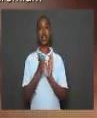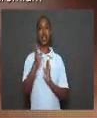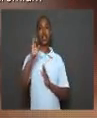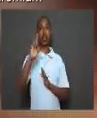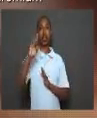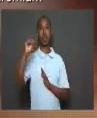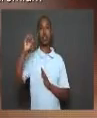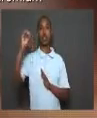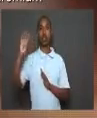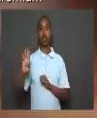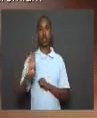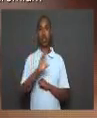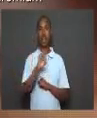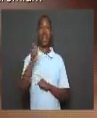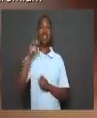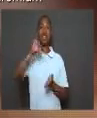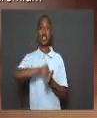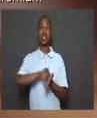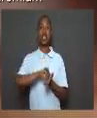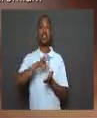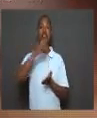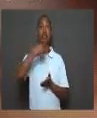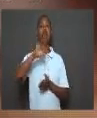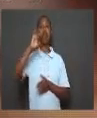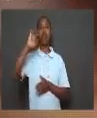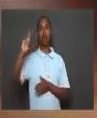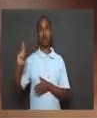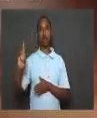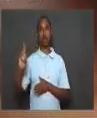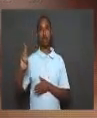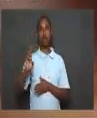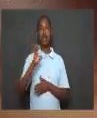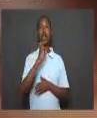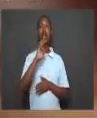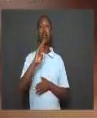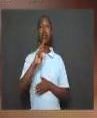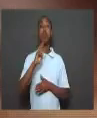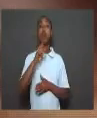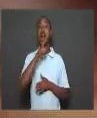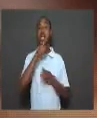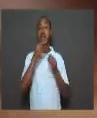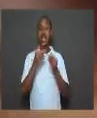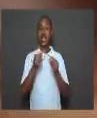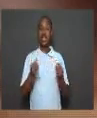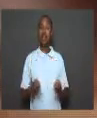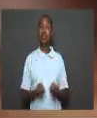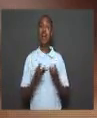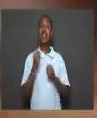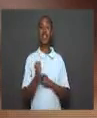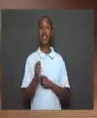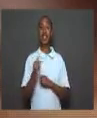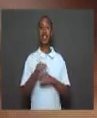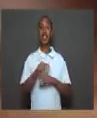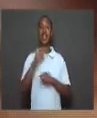sulfate and other salts of chromium. Chrome tanning is much faster